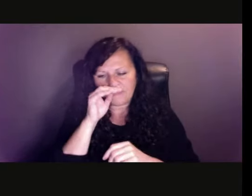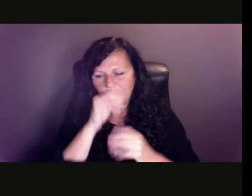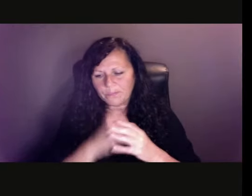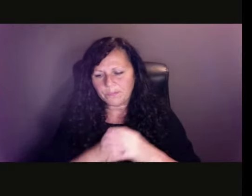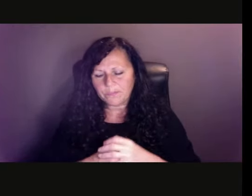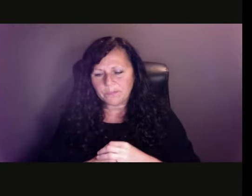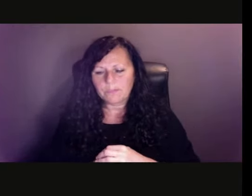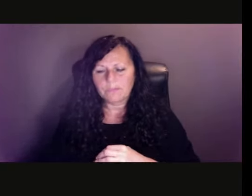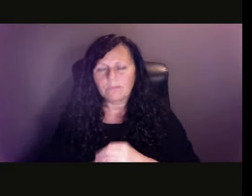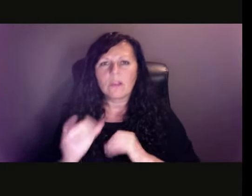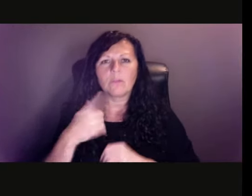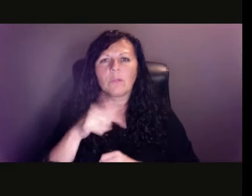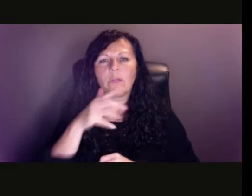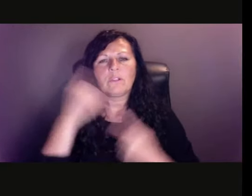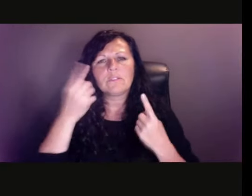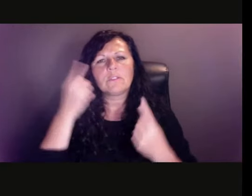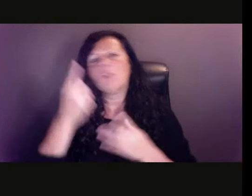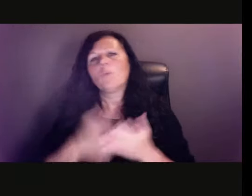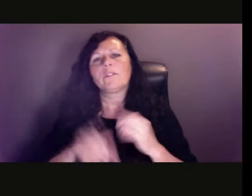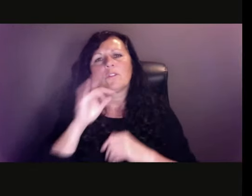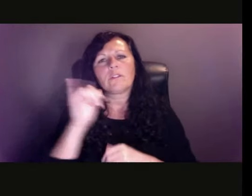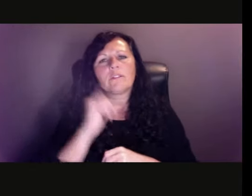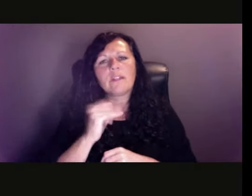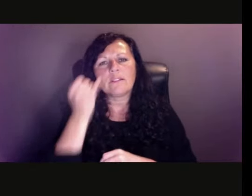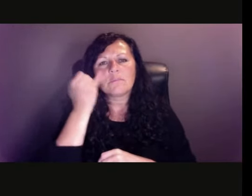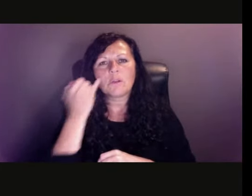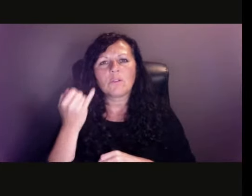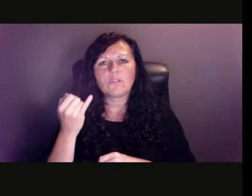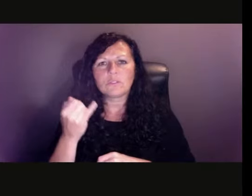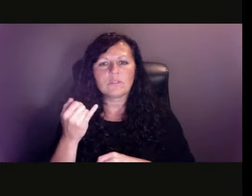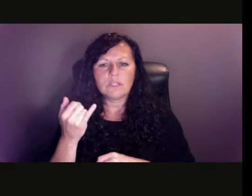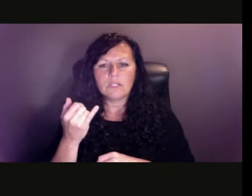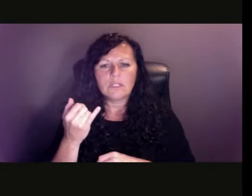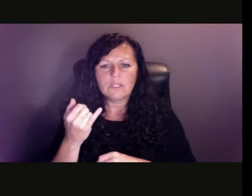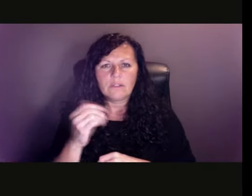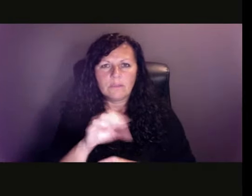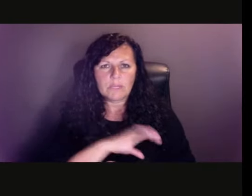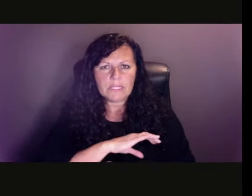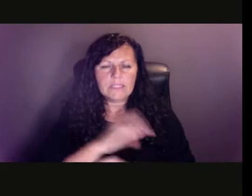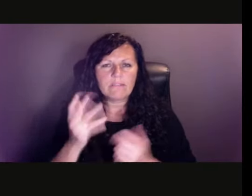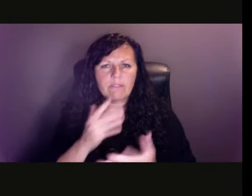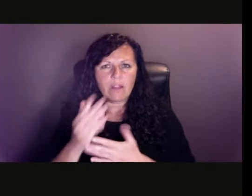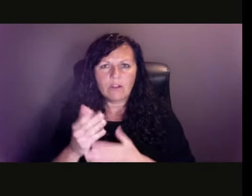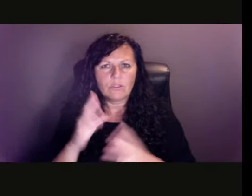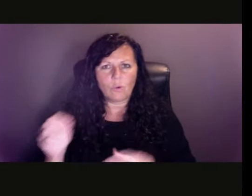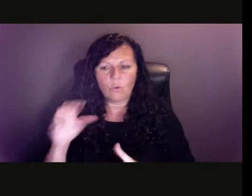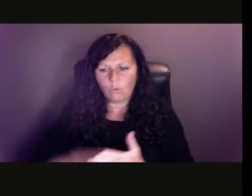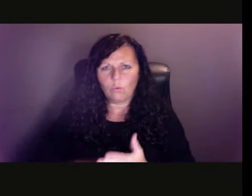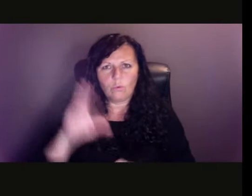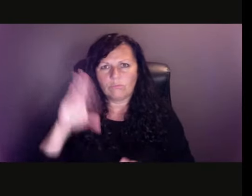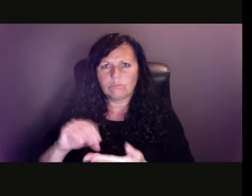at what does it look like if we don't take anything out of police and fire at all until